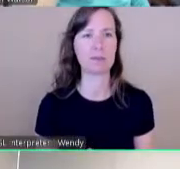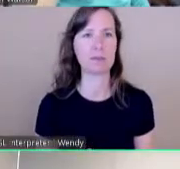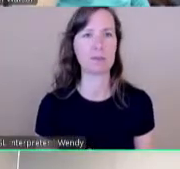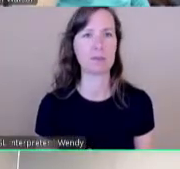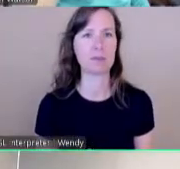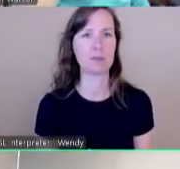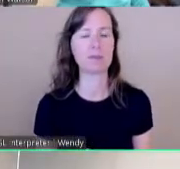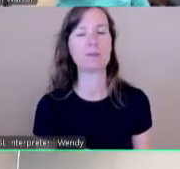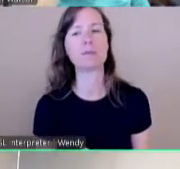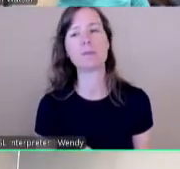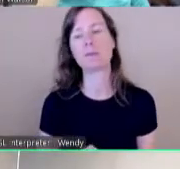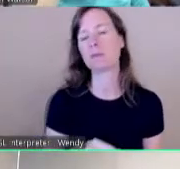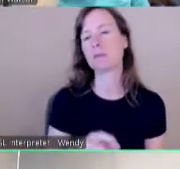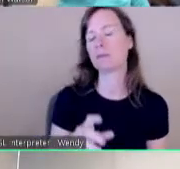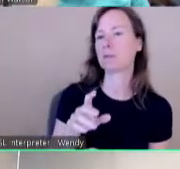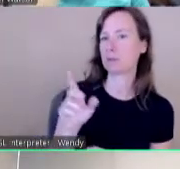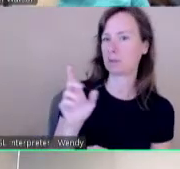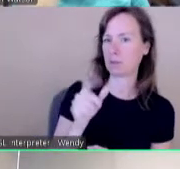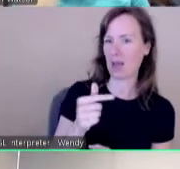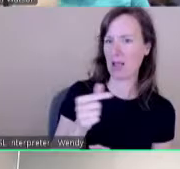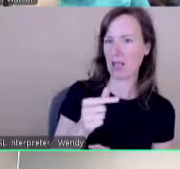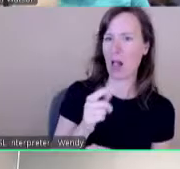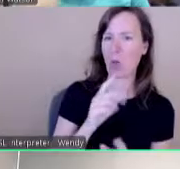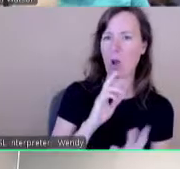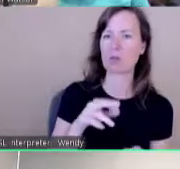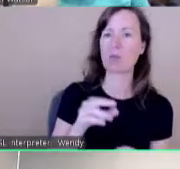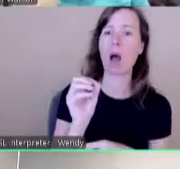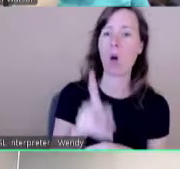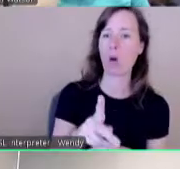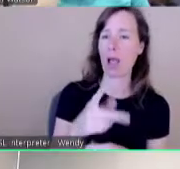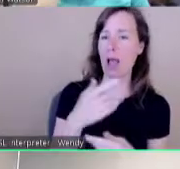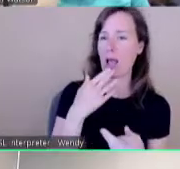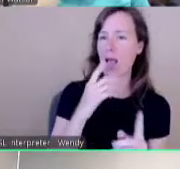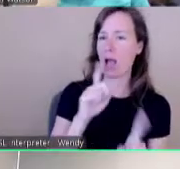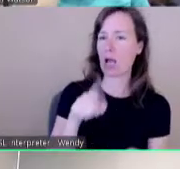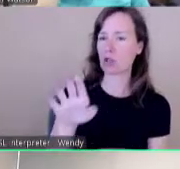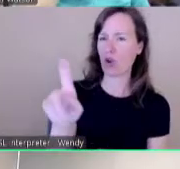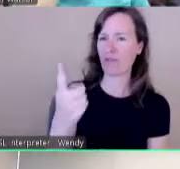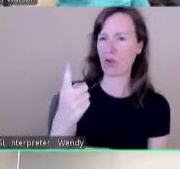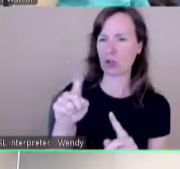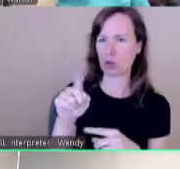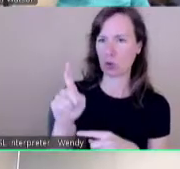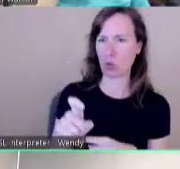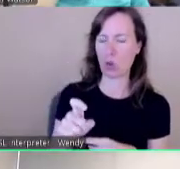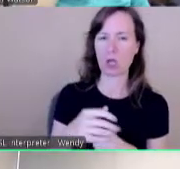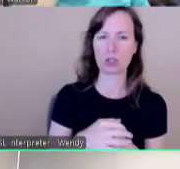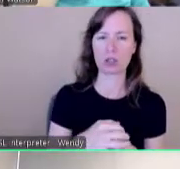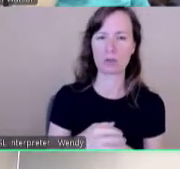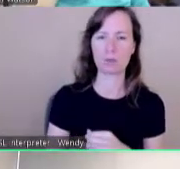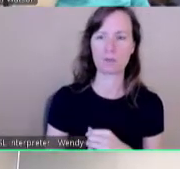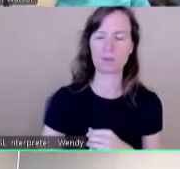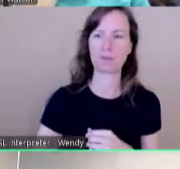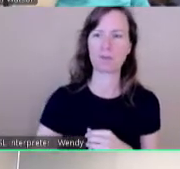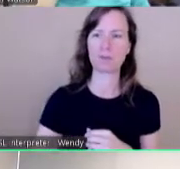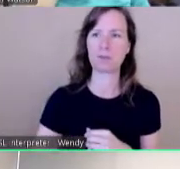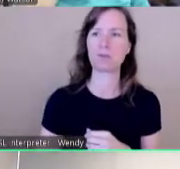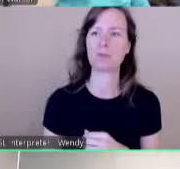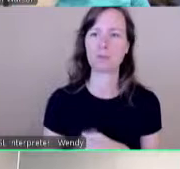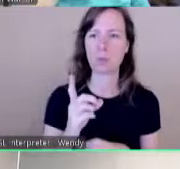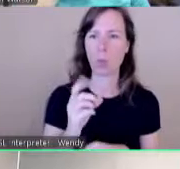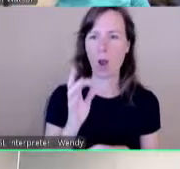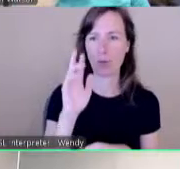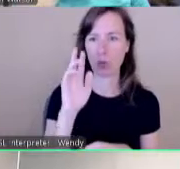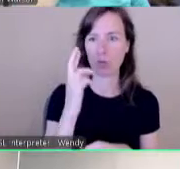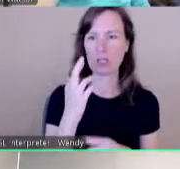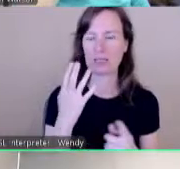Okay, so to answer your first question, one of the reasons, and I had this conversation briefly